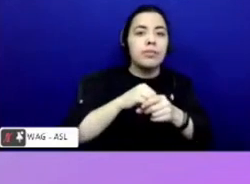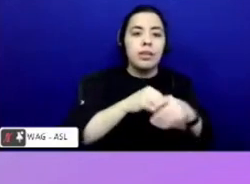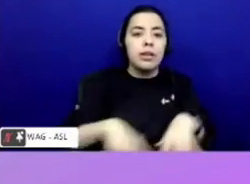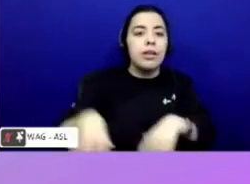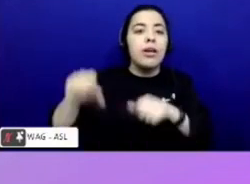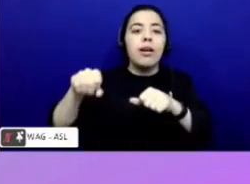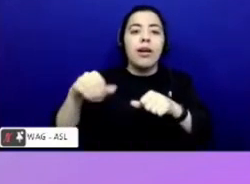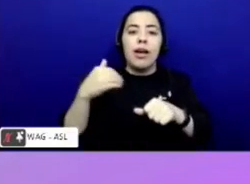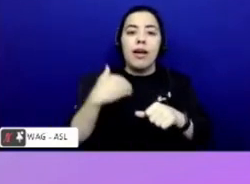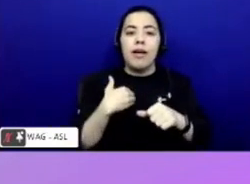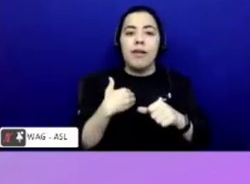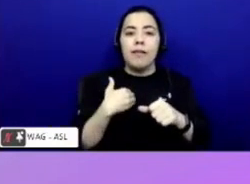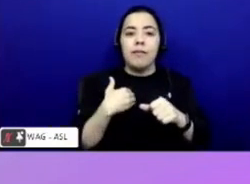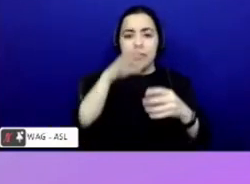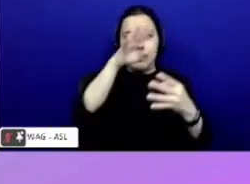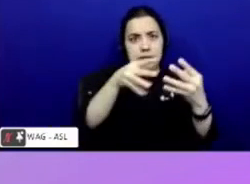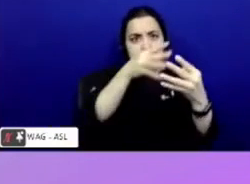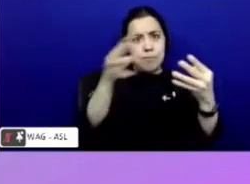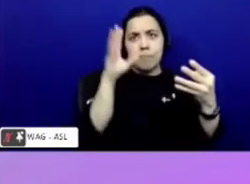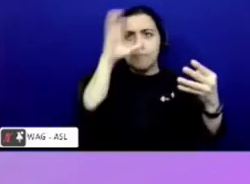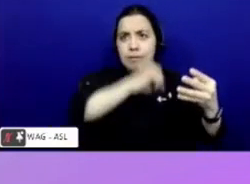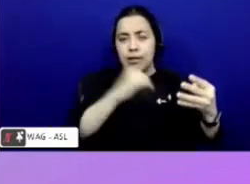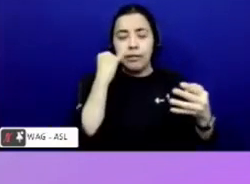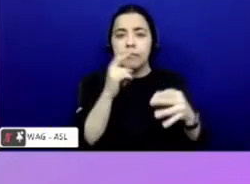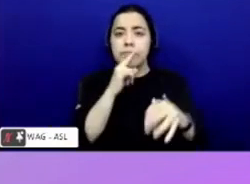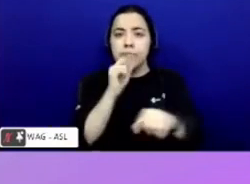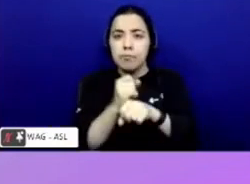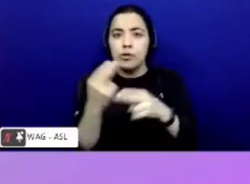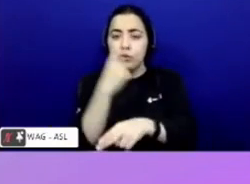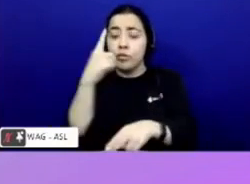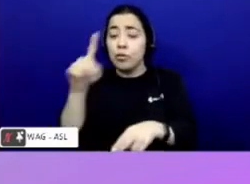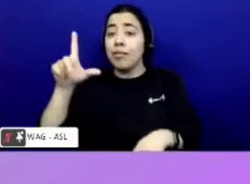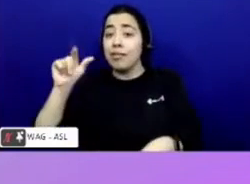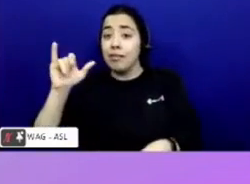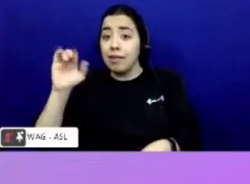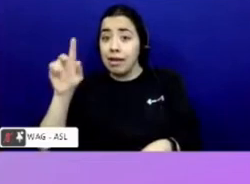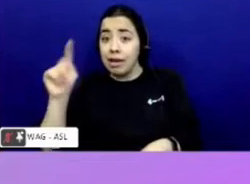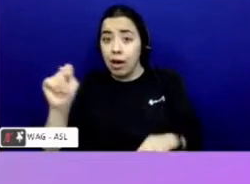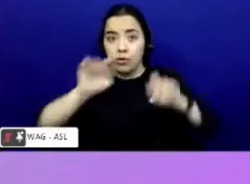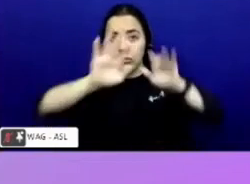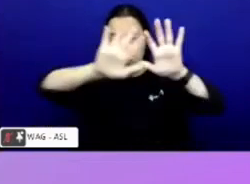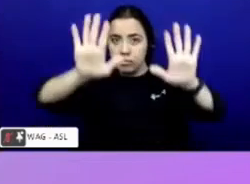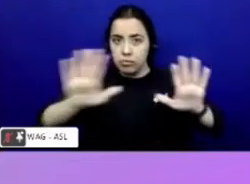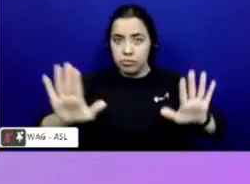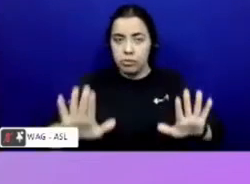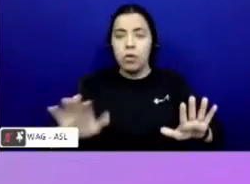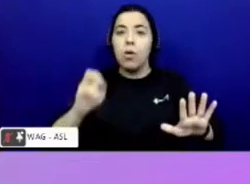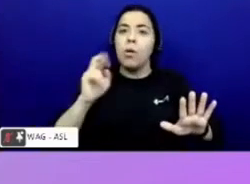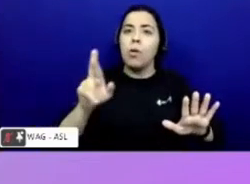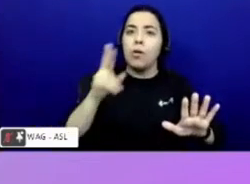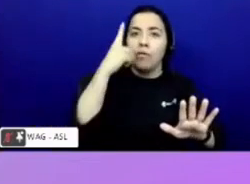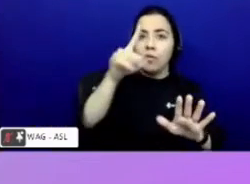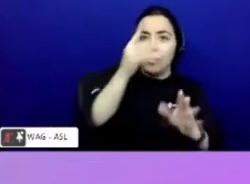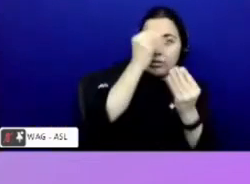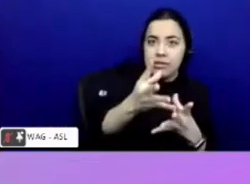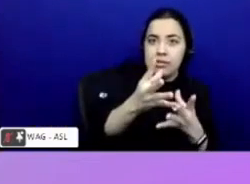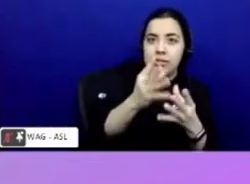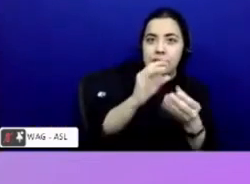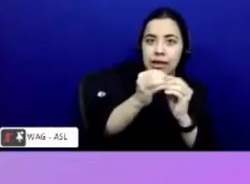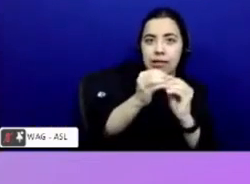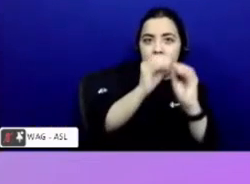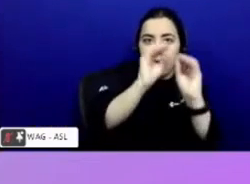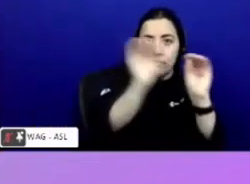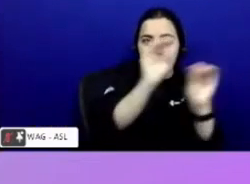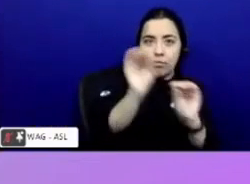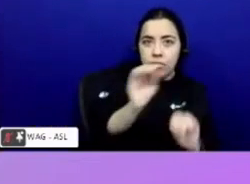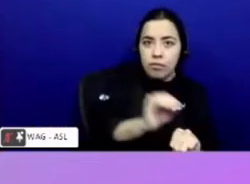a table and it tries to guess whether it's being used for layout or for data. And it uses a bunch of heuristics. And